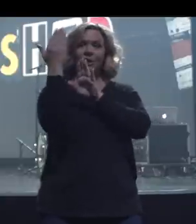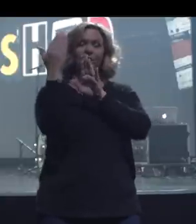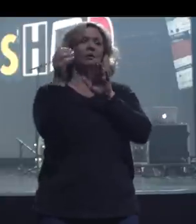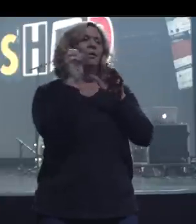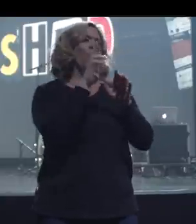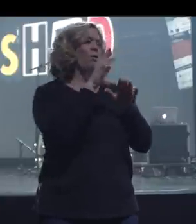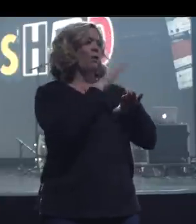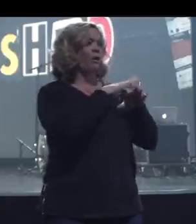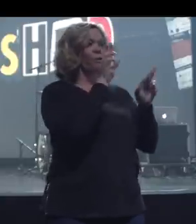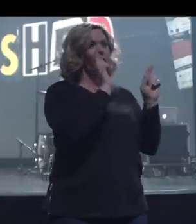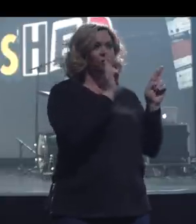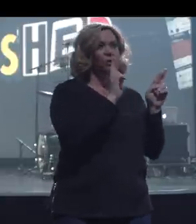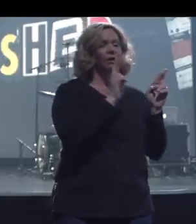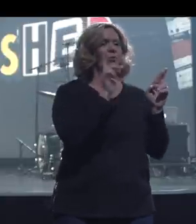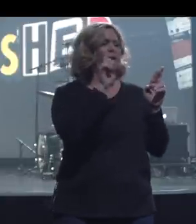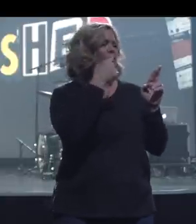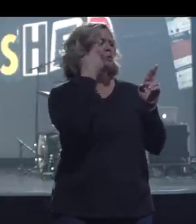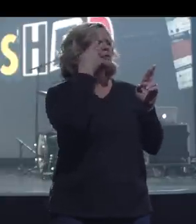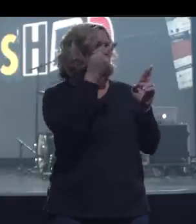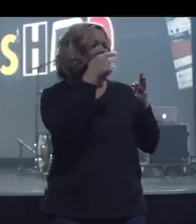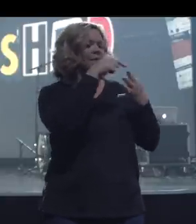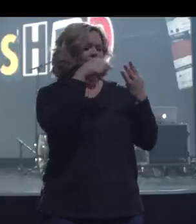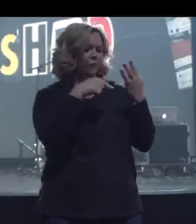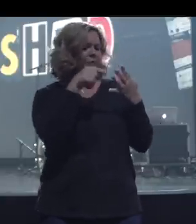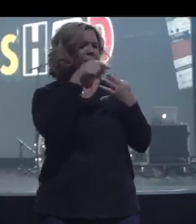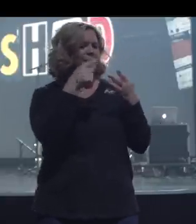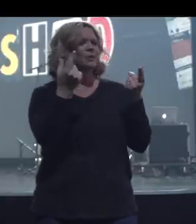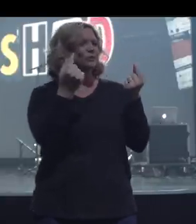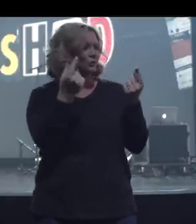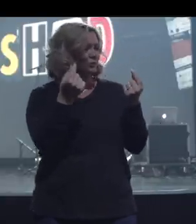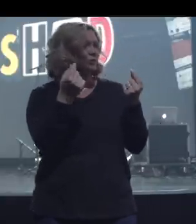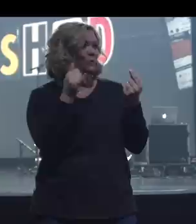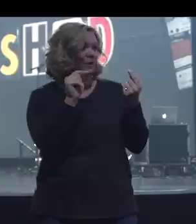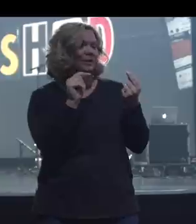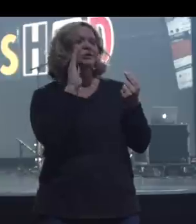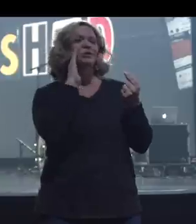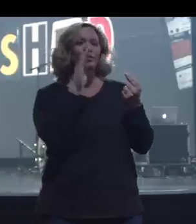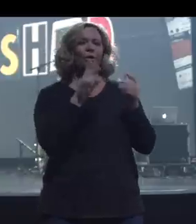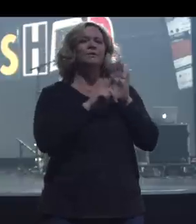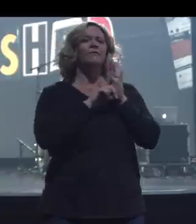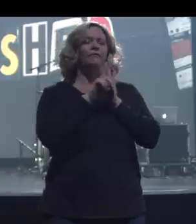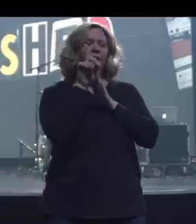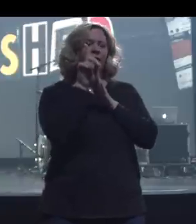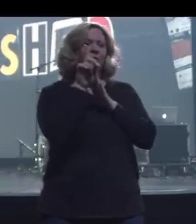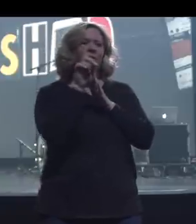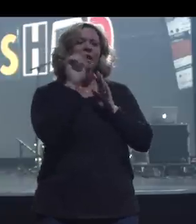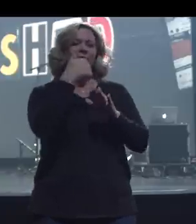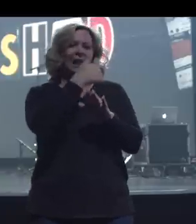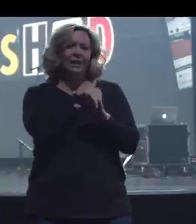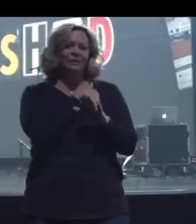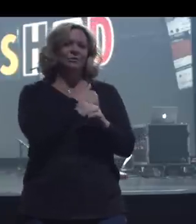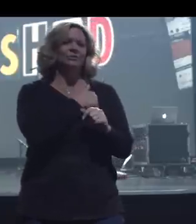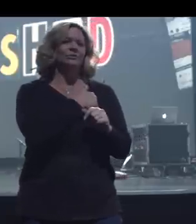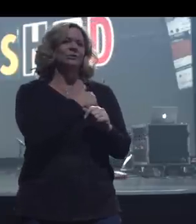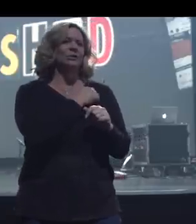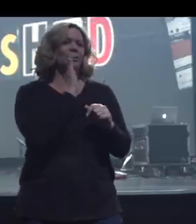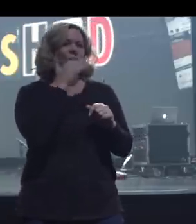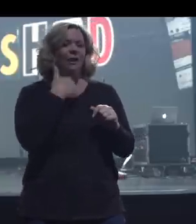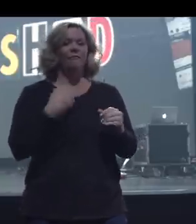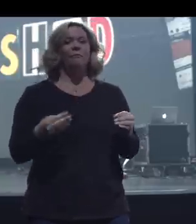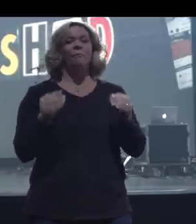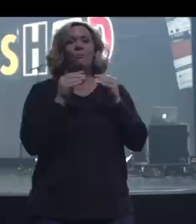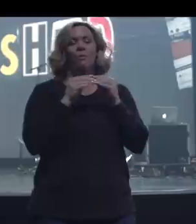on the refrigerator. Because I believe if you'll start doing these things, you'll start developing an attitude where you'll have